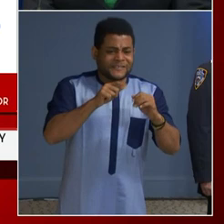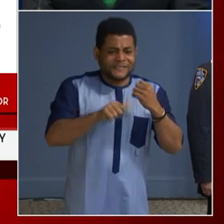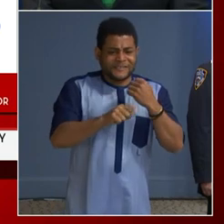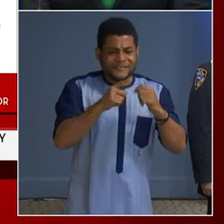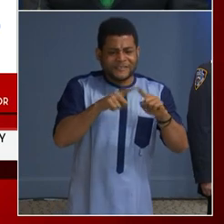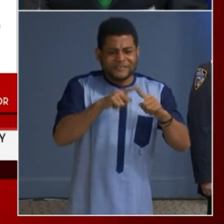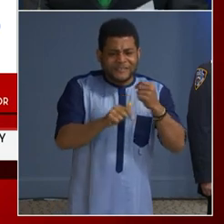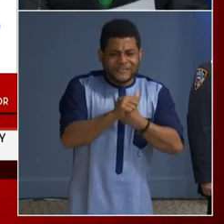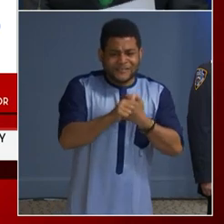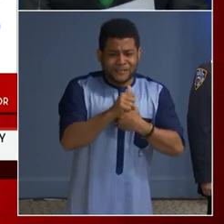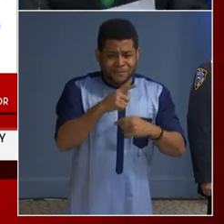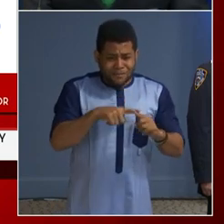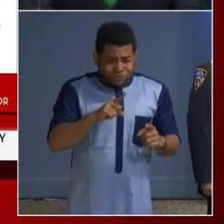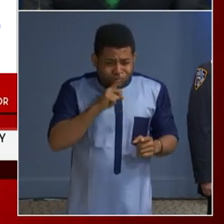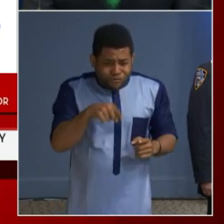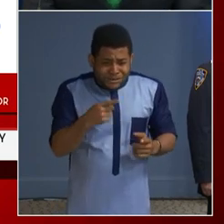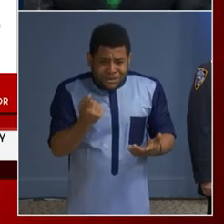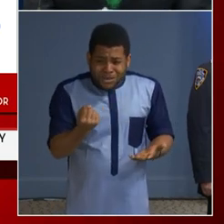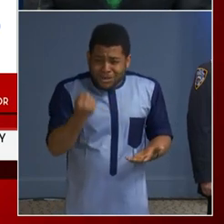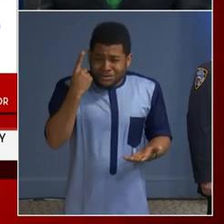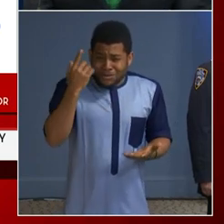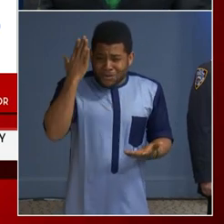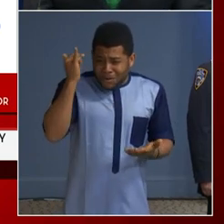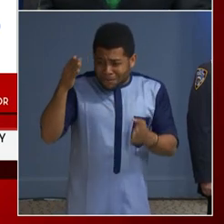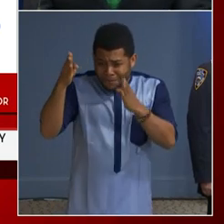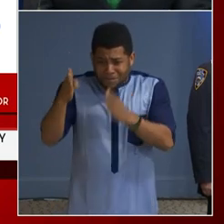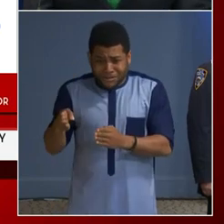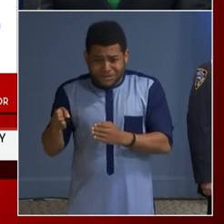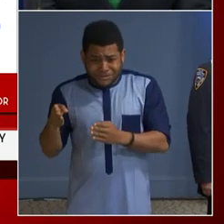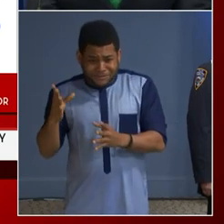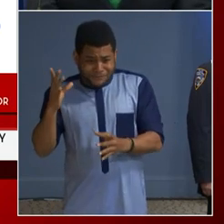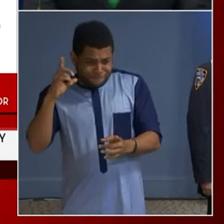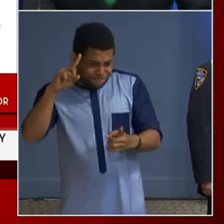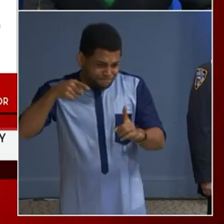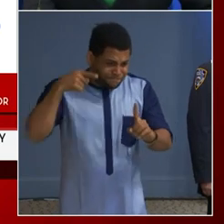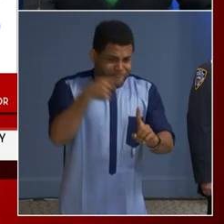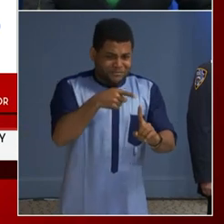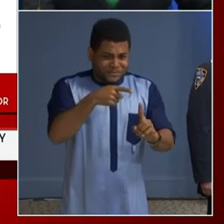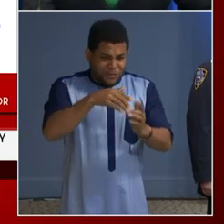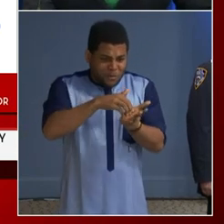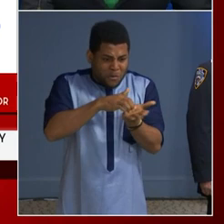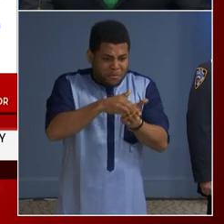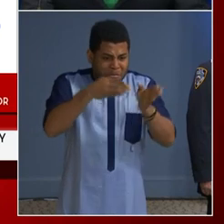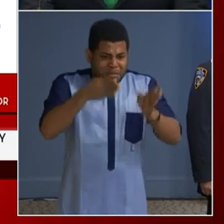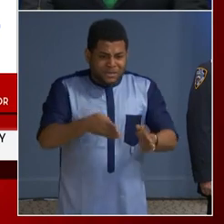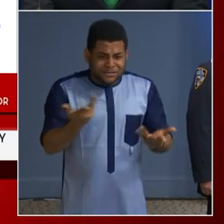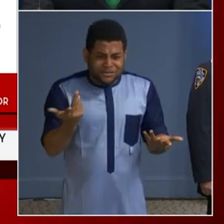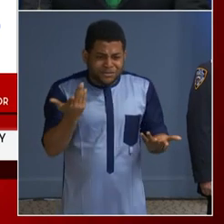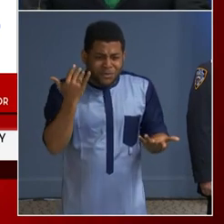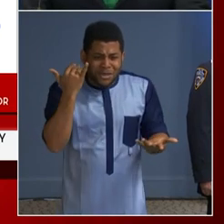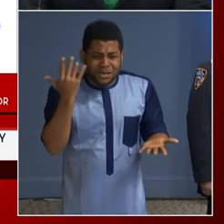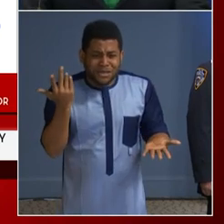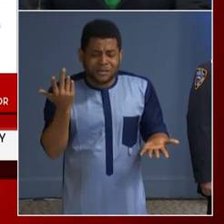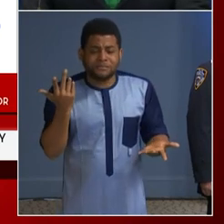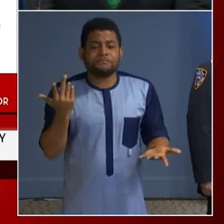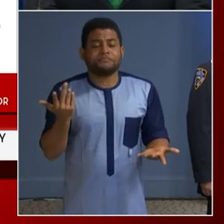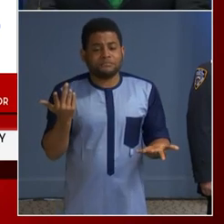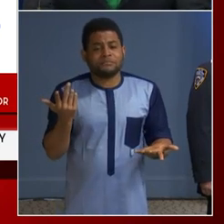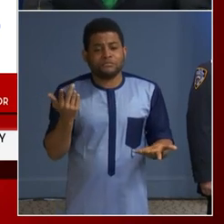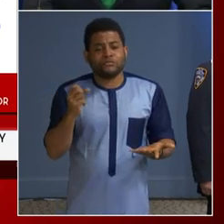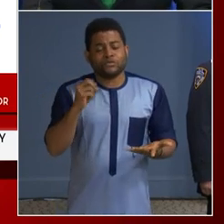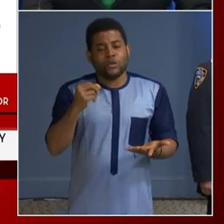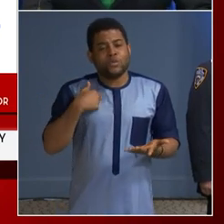would target this vulnerable population. As we work to locate the subject, we're calling on all of